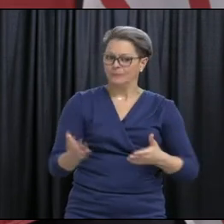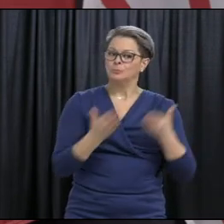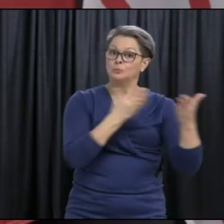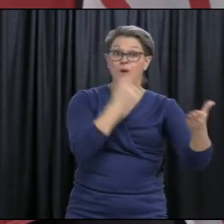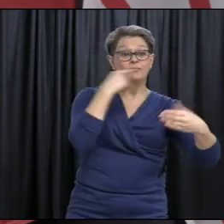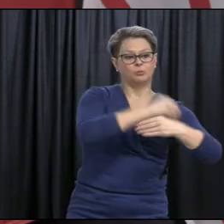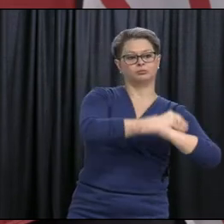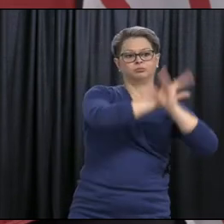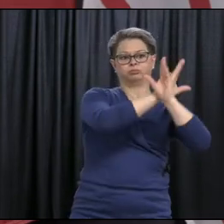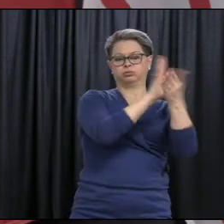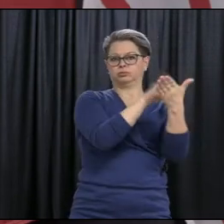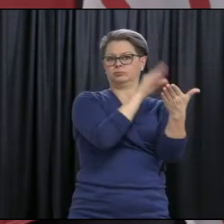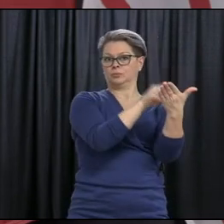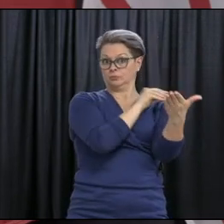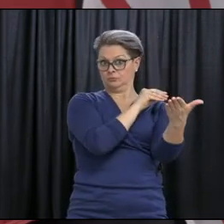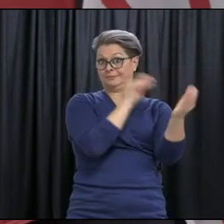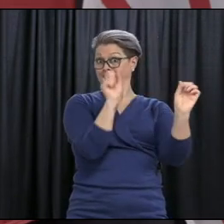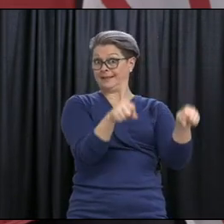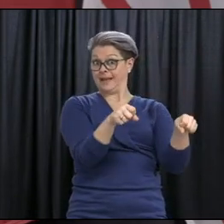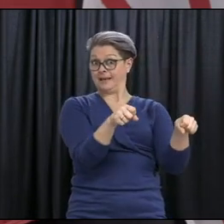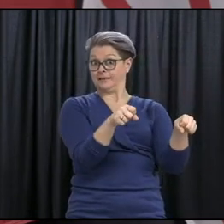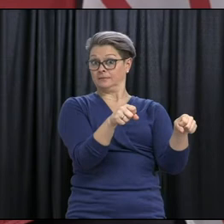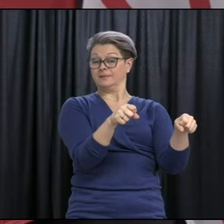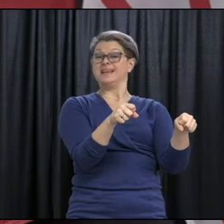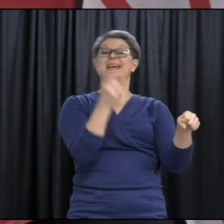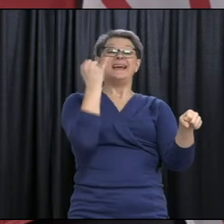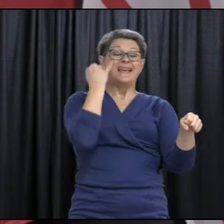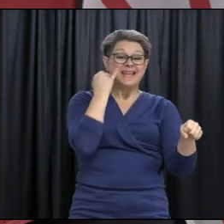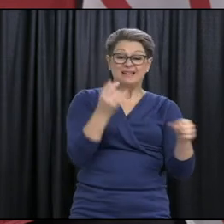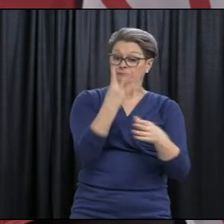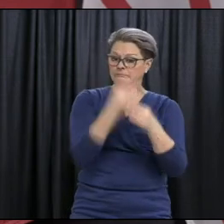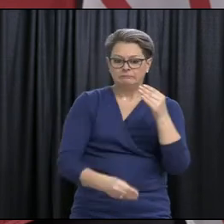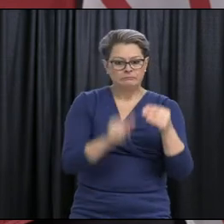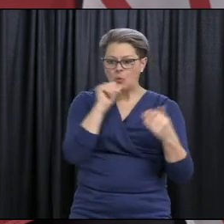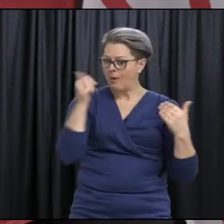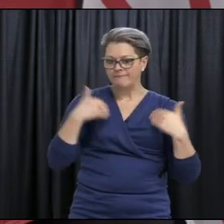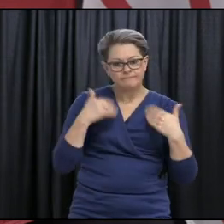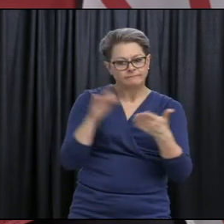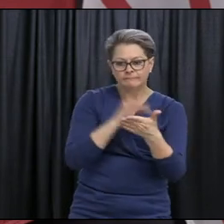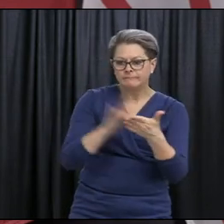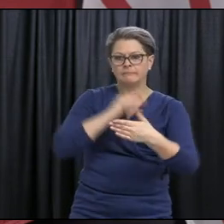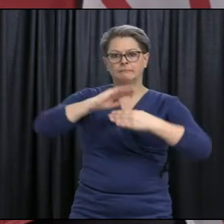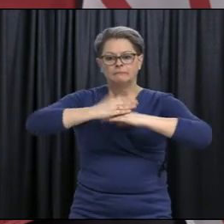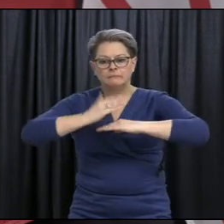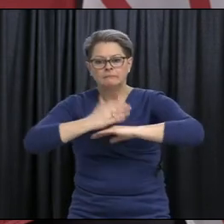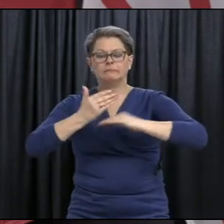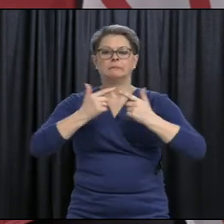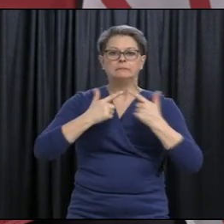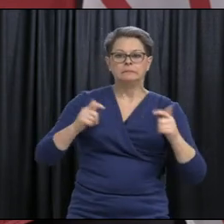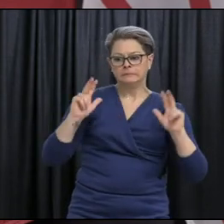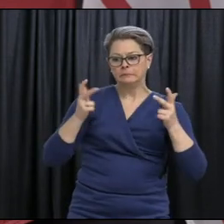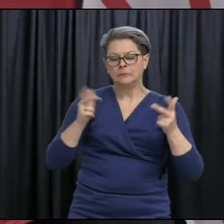online learning. And children without their own devices will be provided with a device by